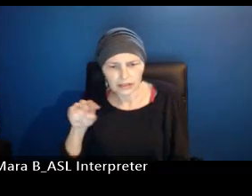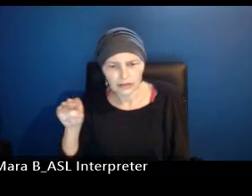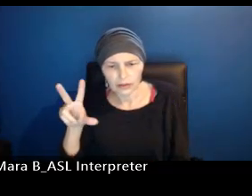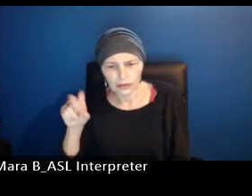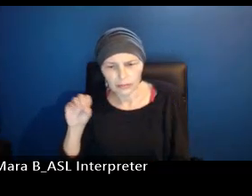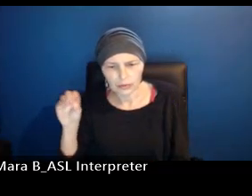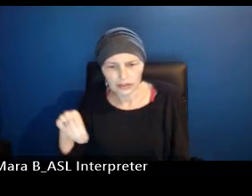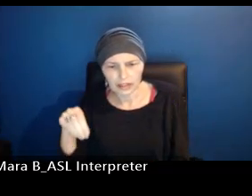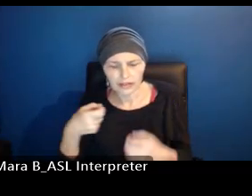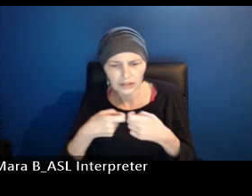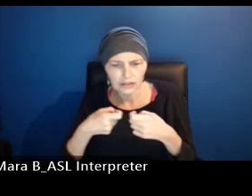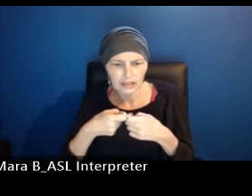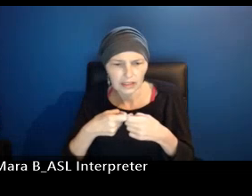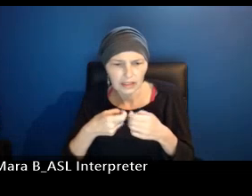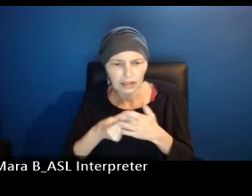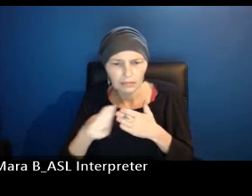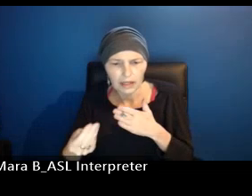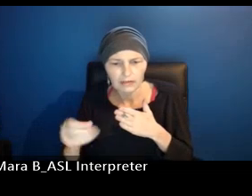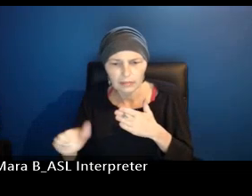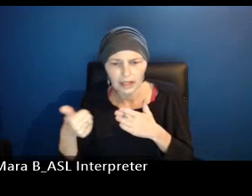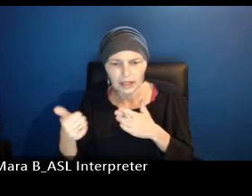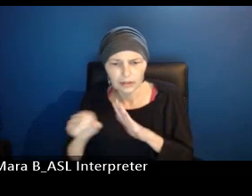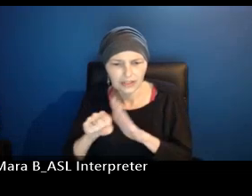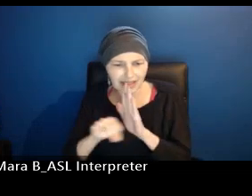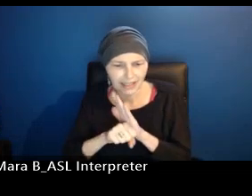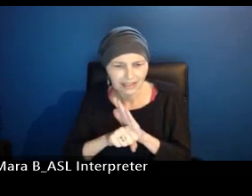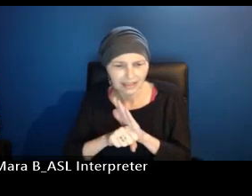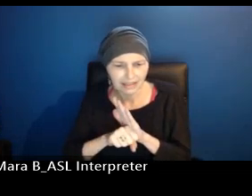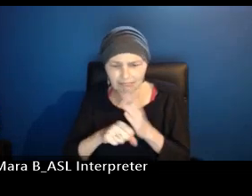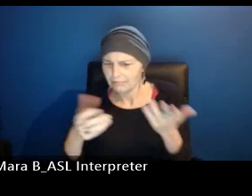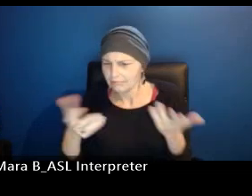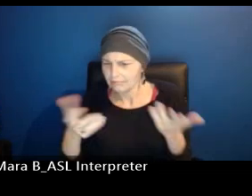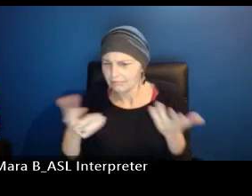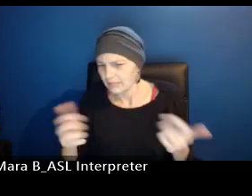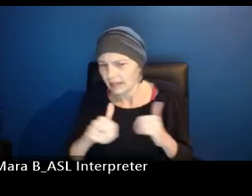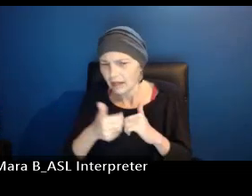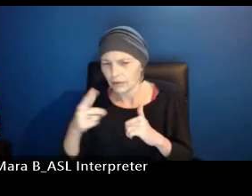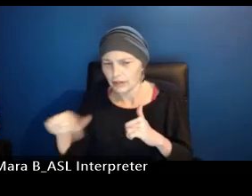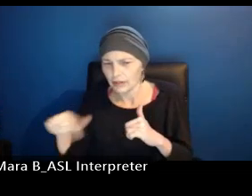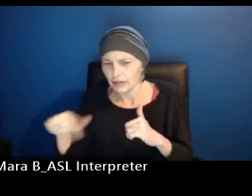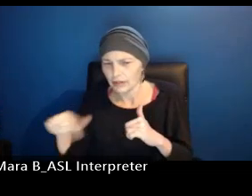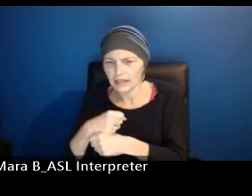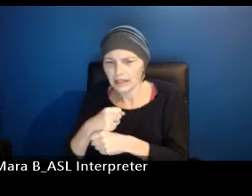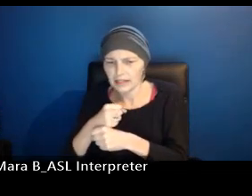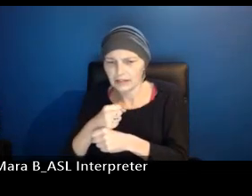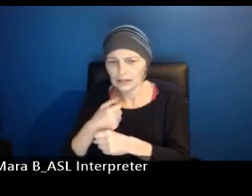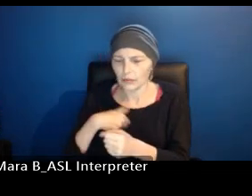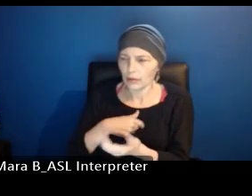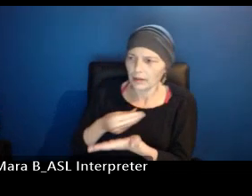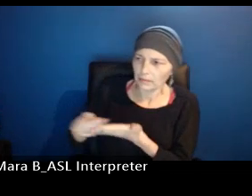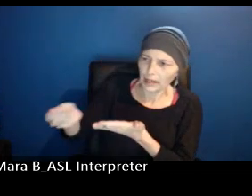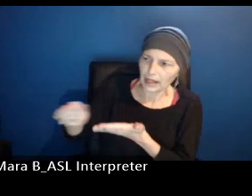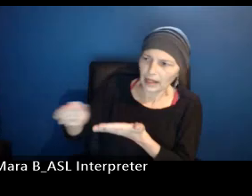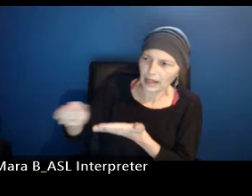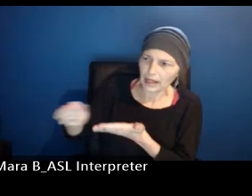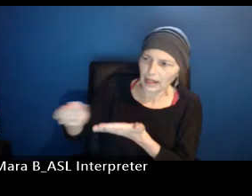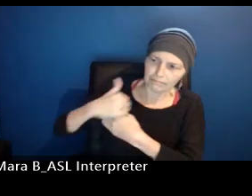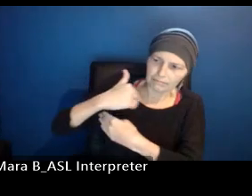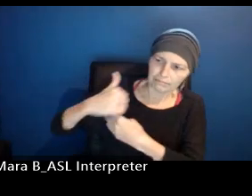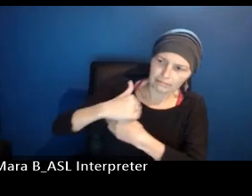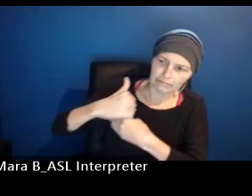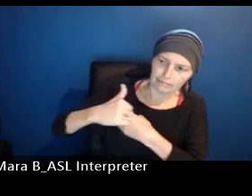being bought from other states. How are they creating the electricity? So we're buying and importing electricity